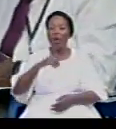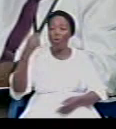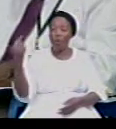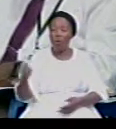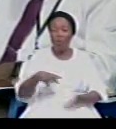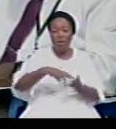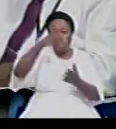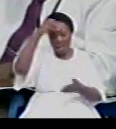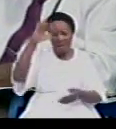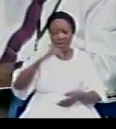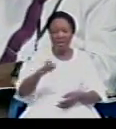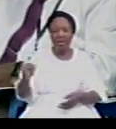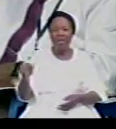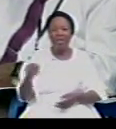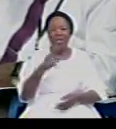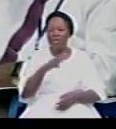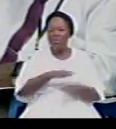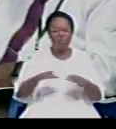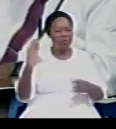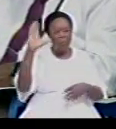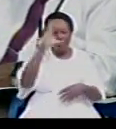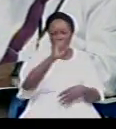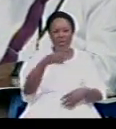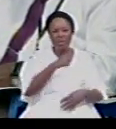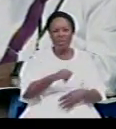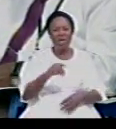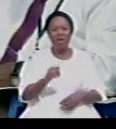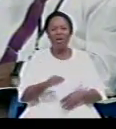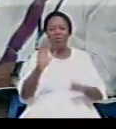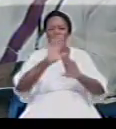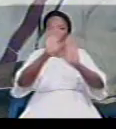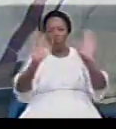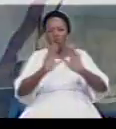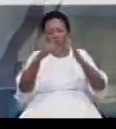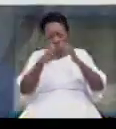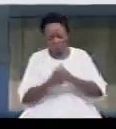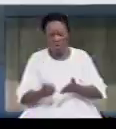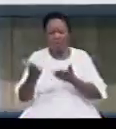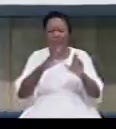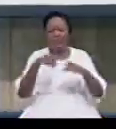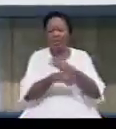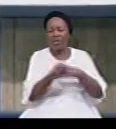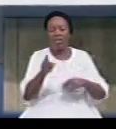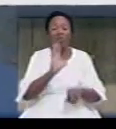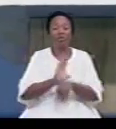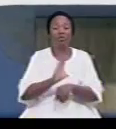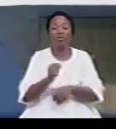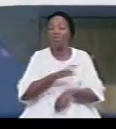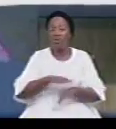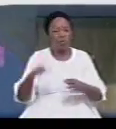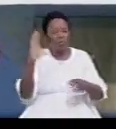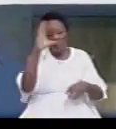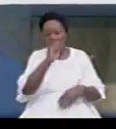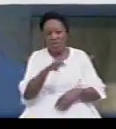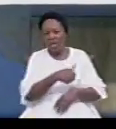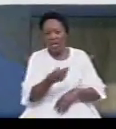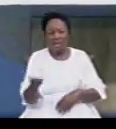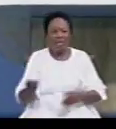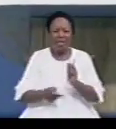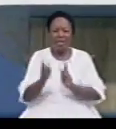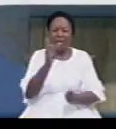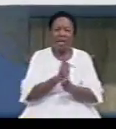don't miss their one Sunday worship service in their church, and they don't miss any kind